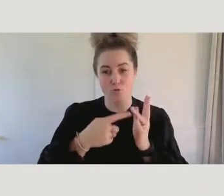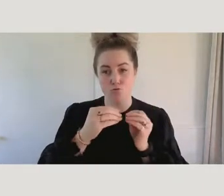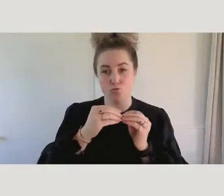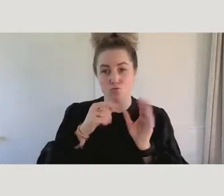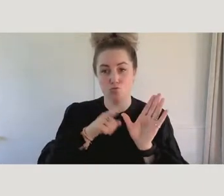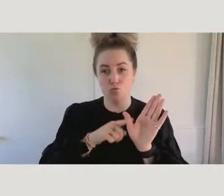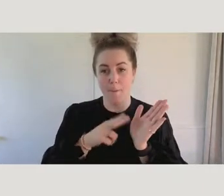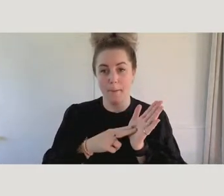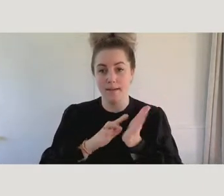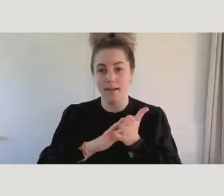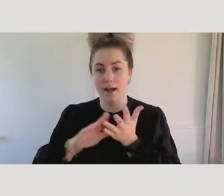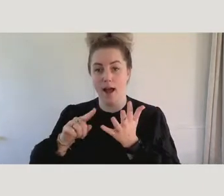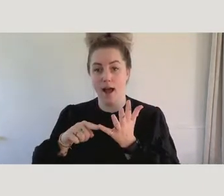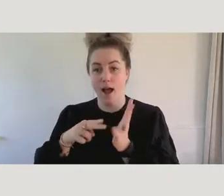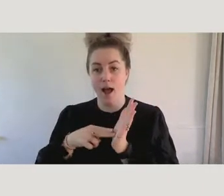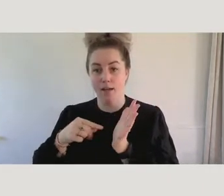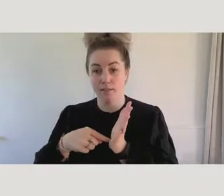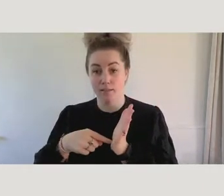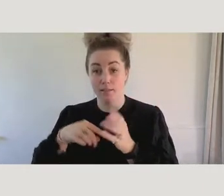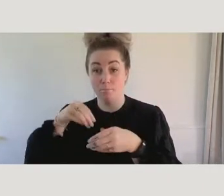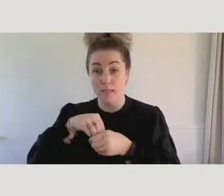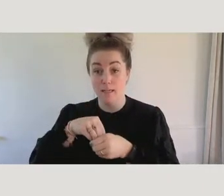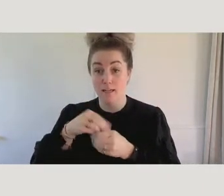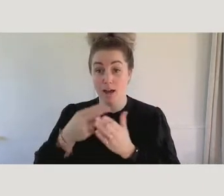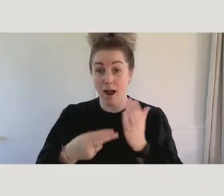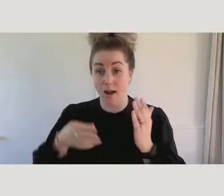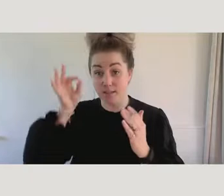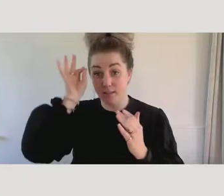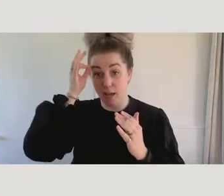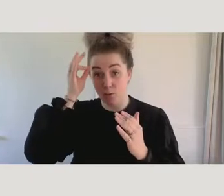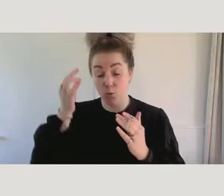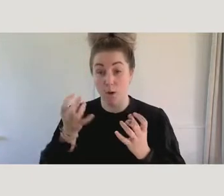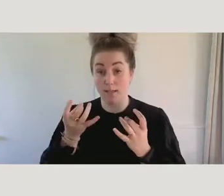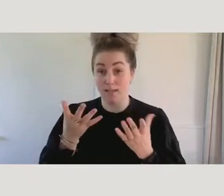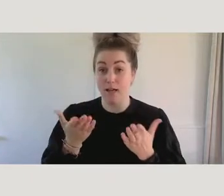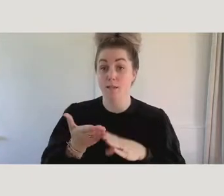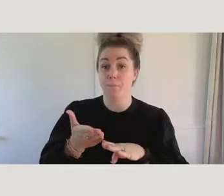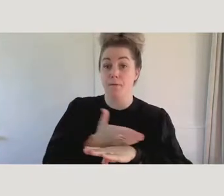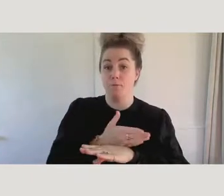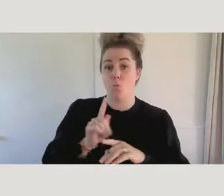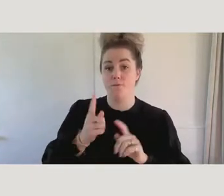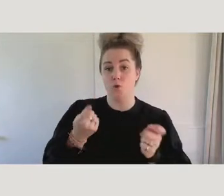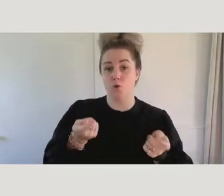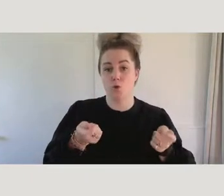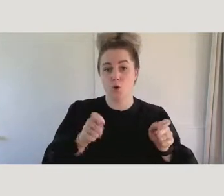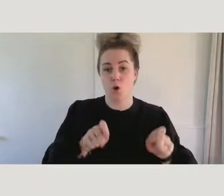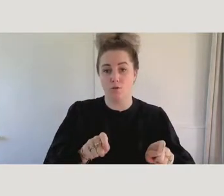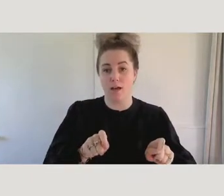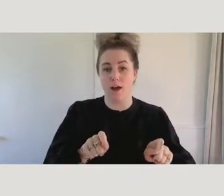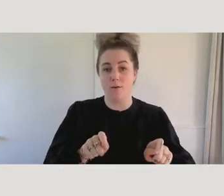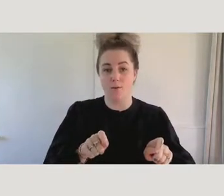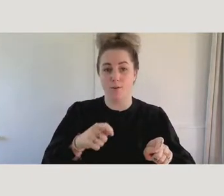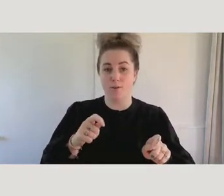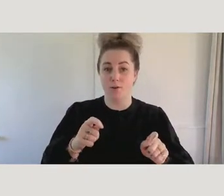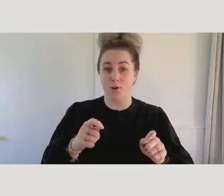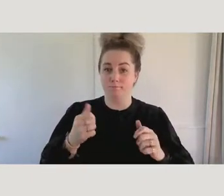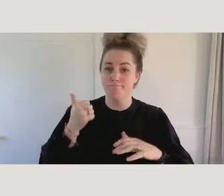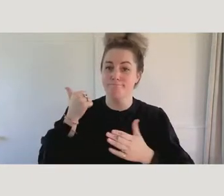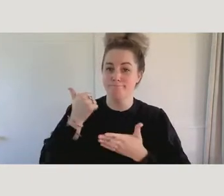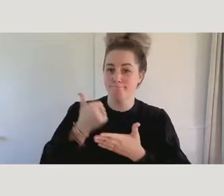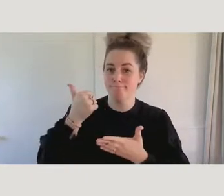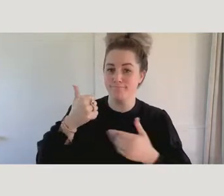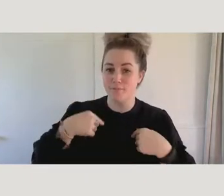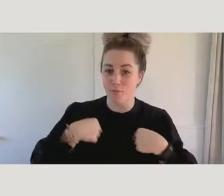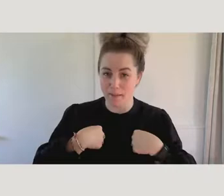I've been on the Arts Council I came on just before the first lockdown so that's a bit of a milestone for me and